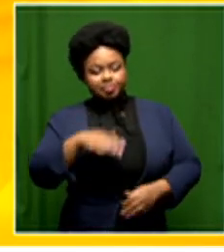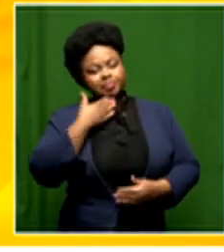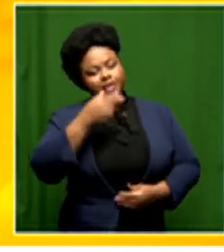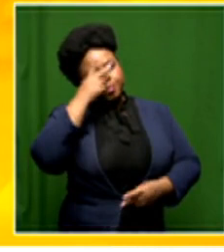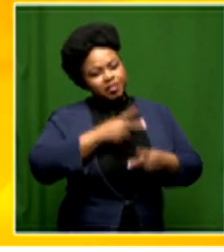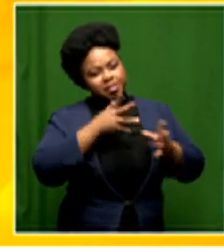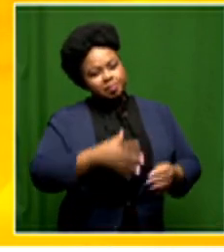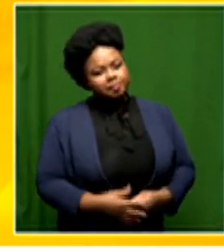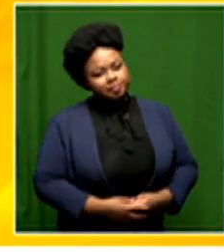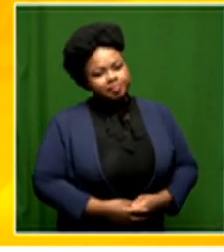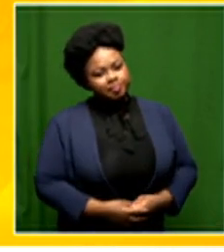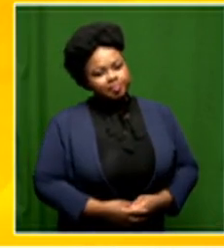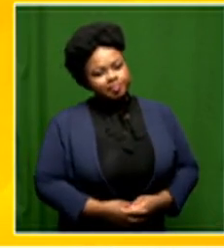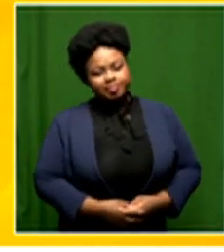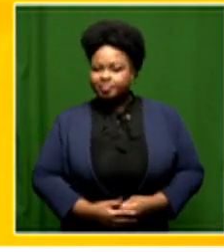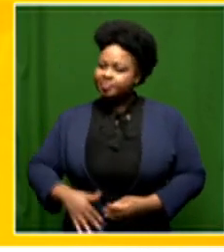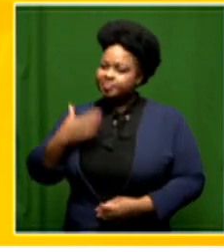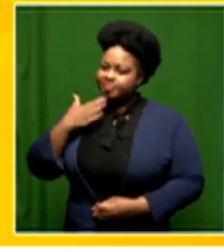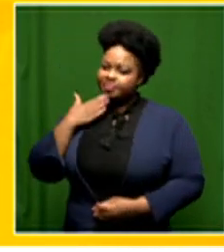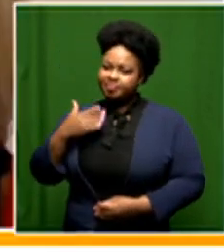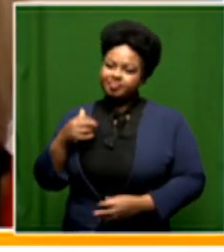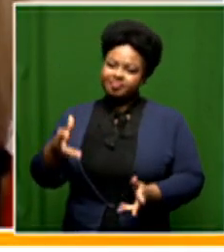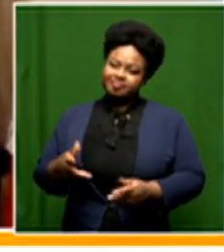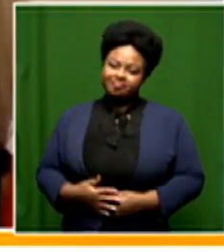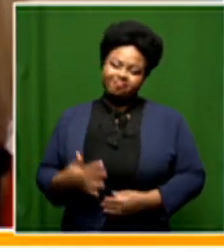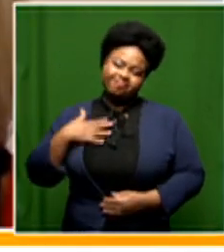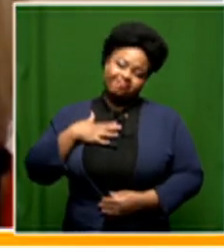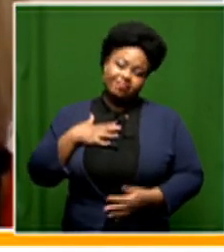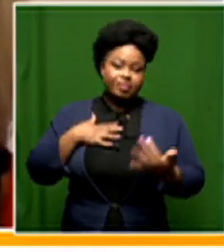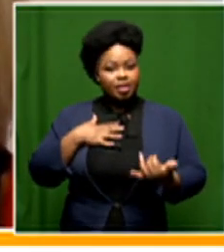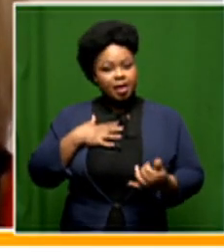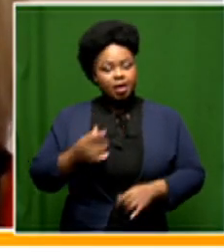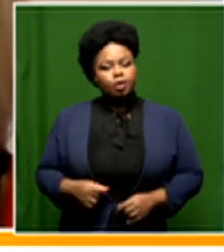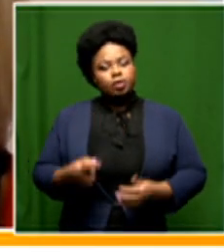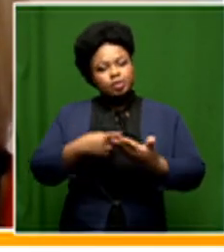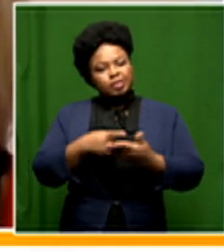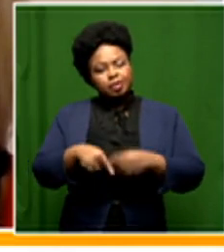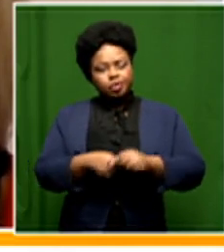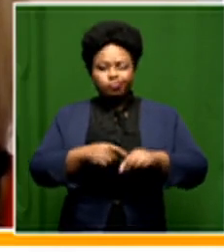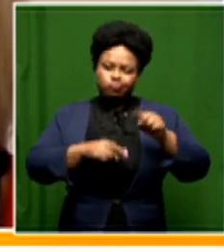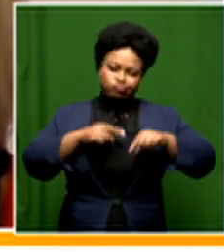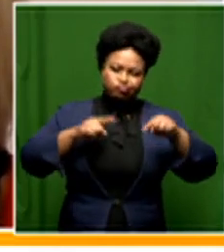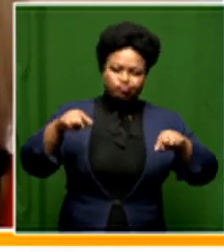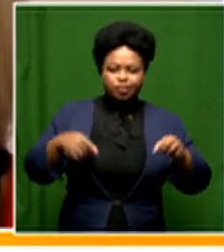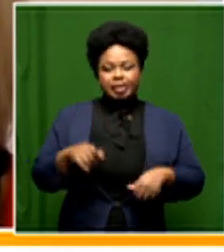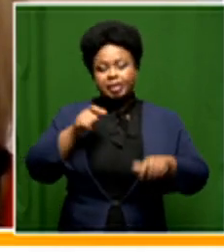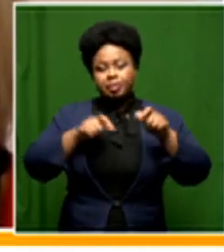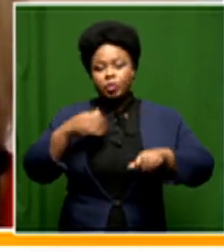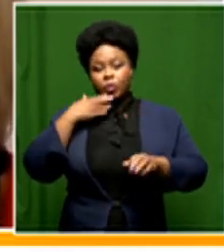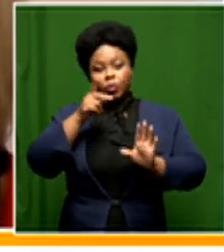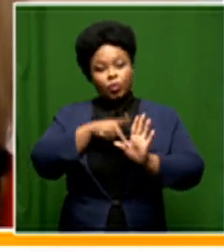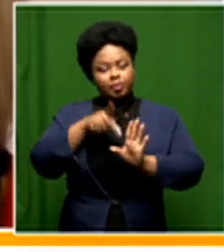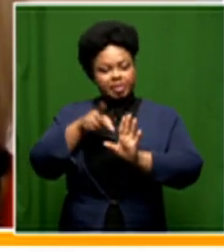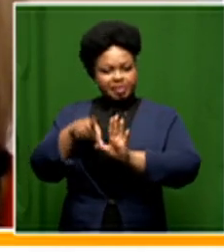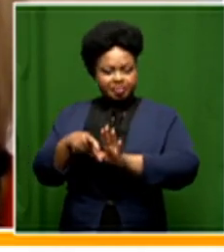for joining us. Thanks so much for having me. It's an absolute pleasure. So let's talk about the dynamics and the kind of people that participated